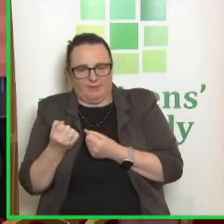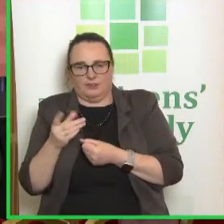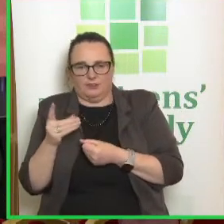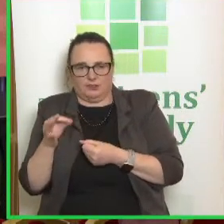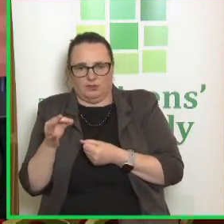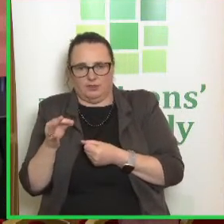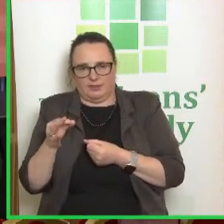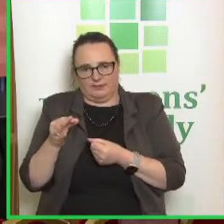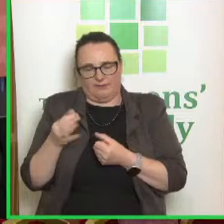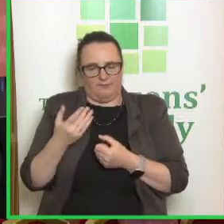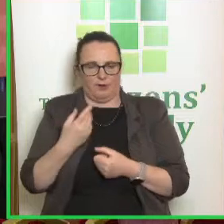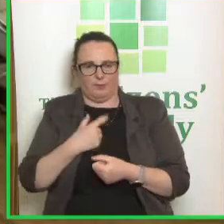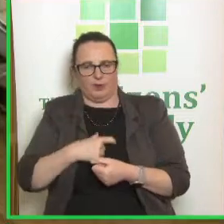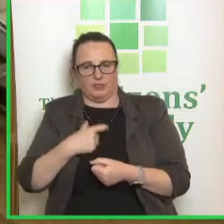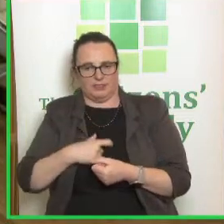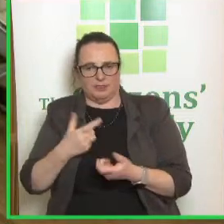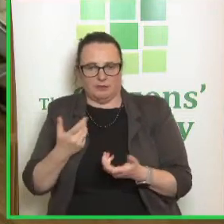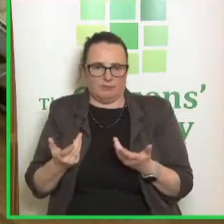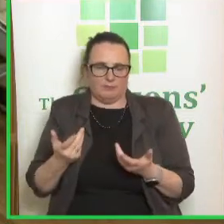Minister.